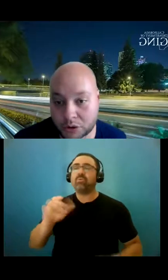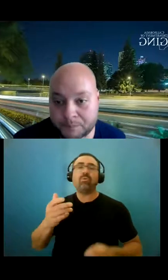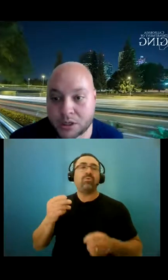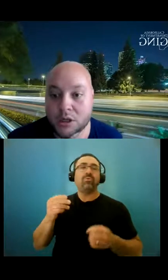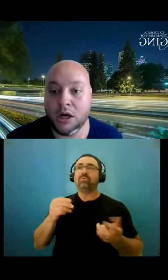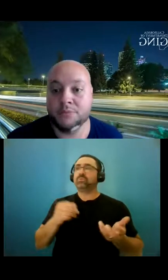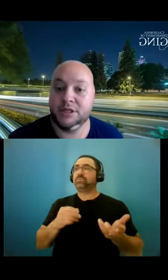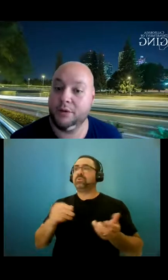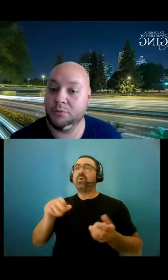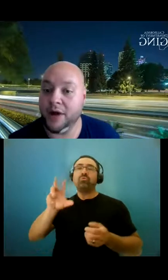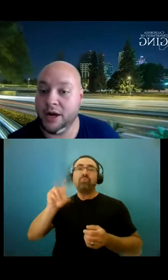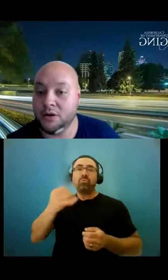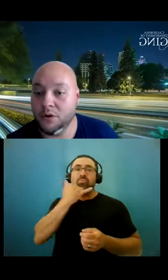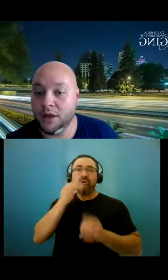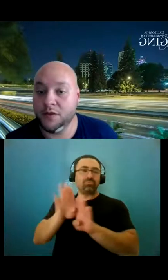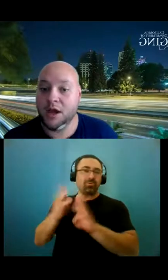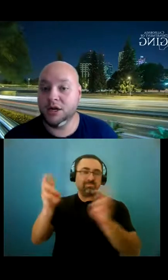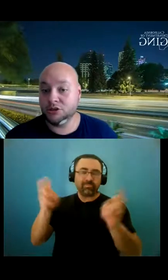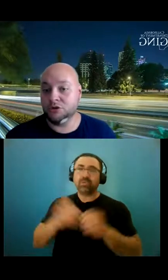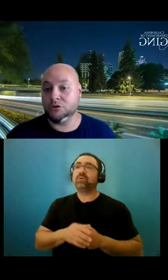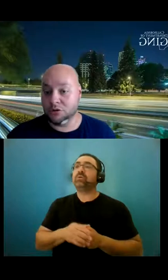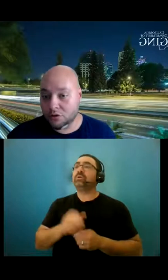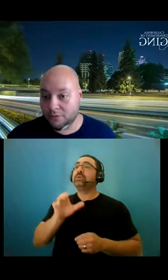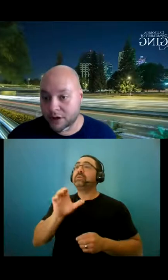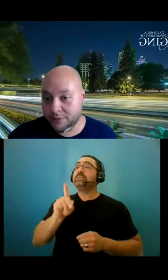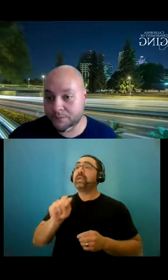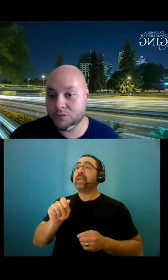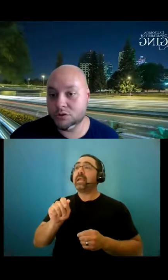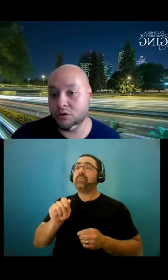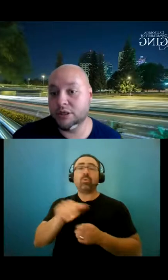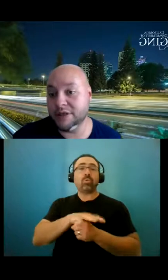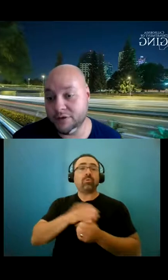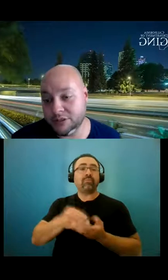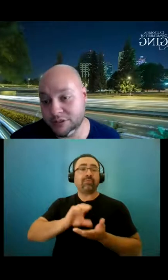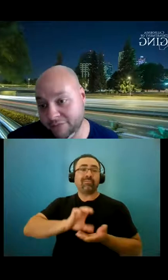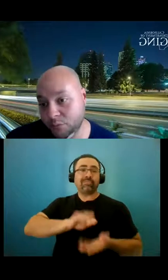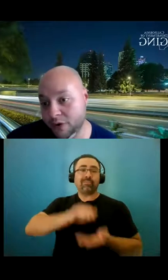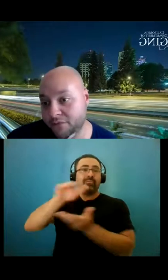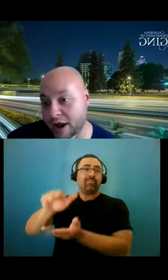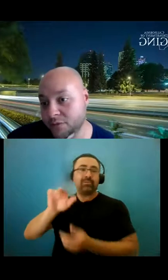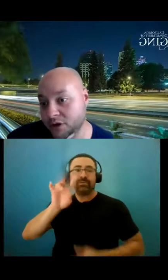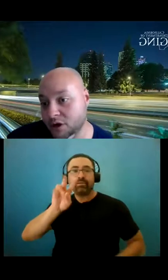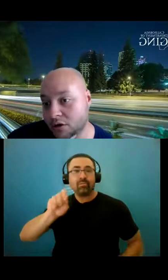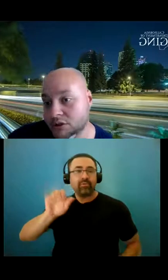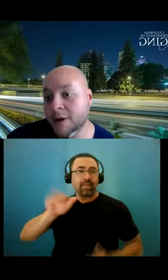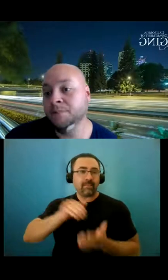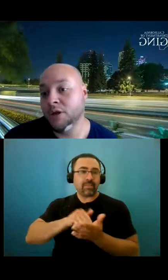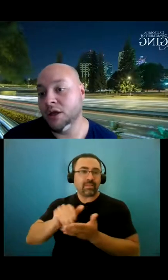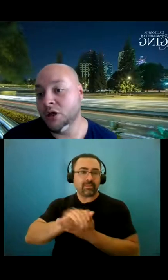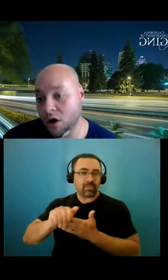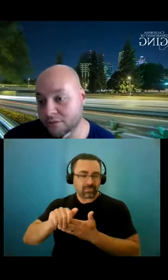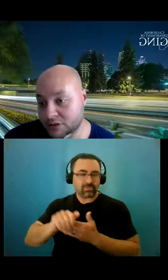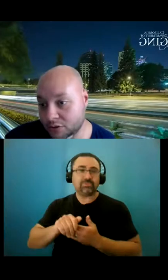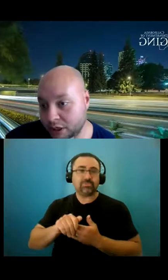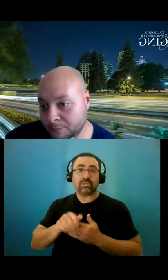Door. CDA was provided with additional local funding totaling $7.5 million in